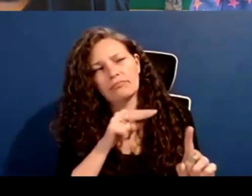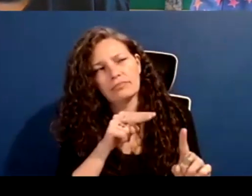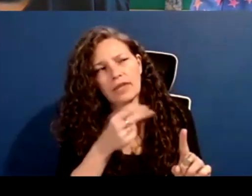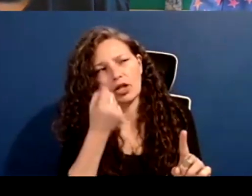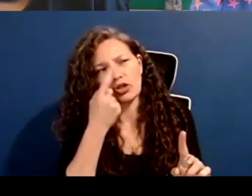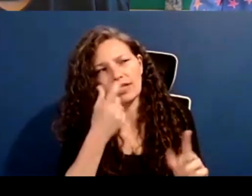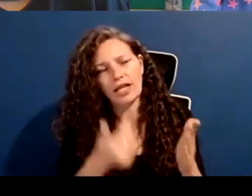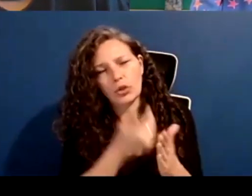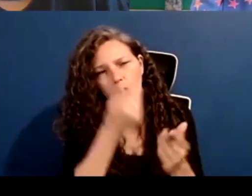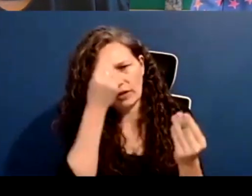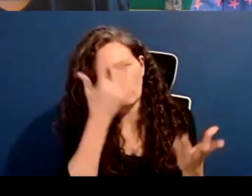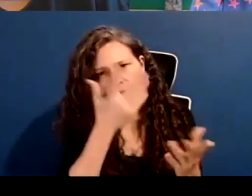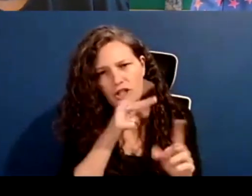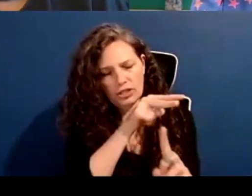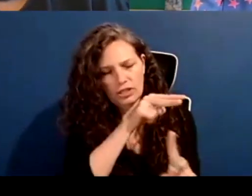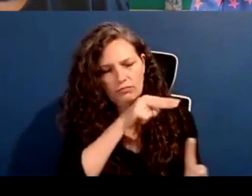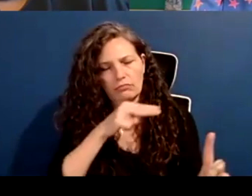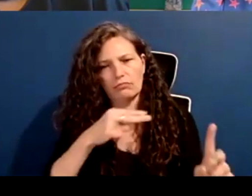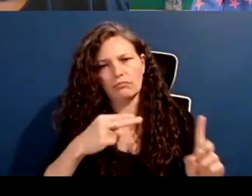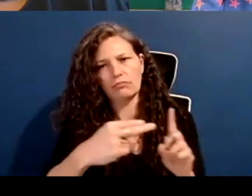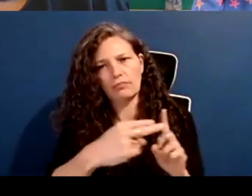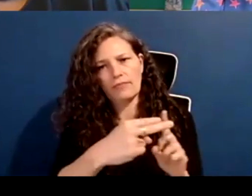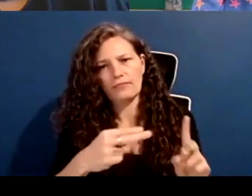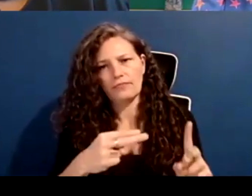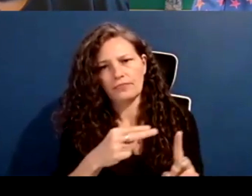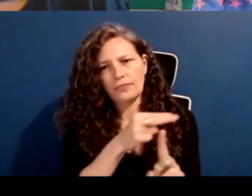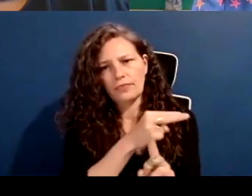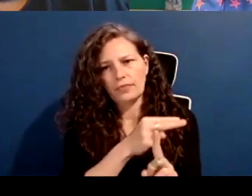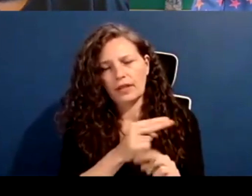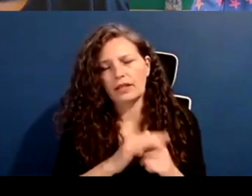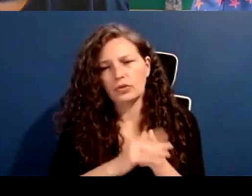our theology about God is to listen to a group that has been